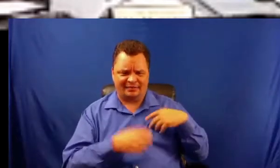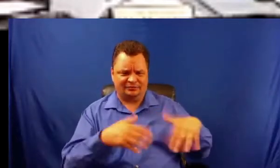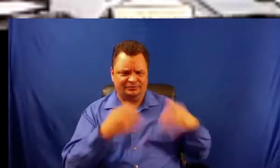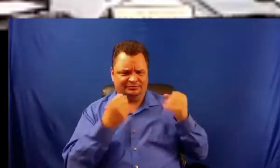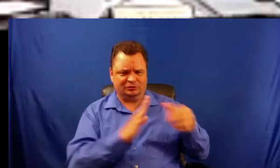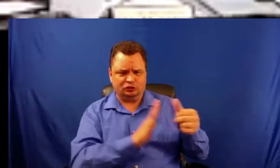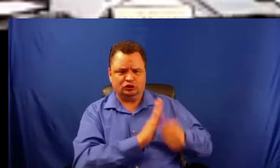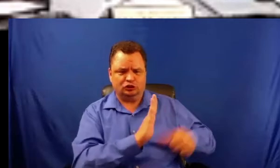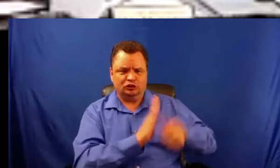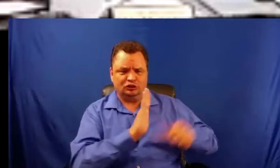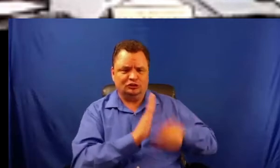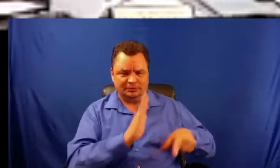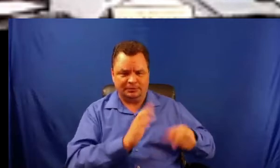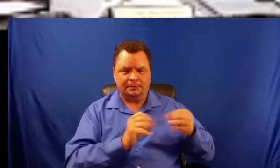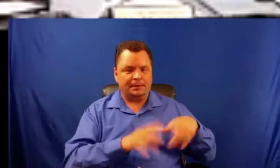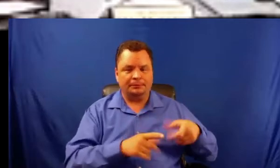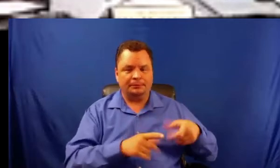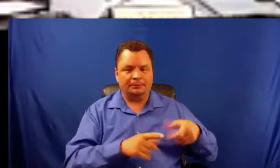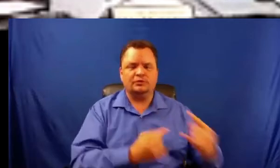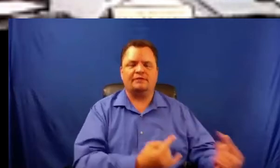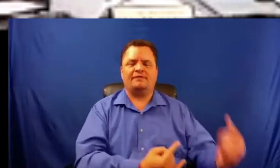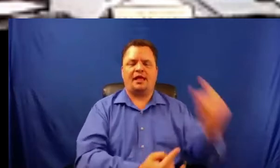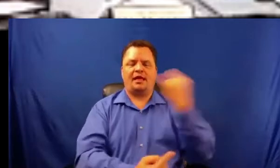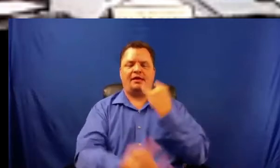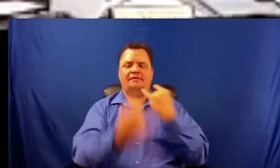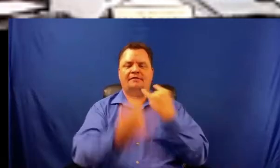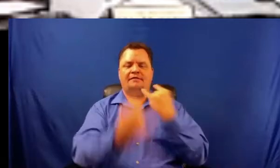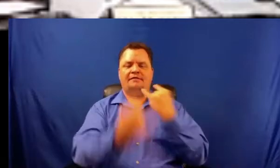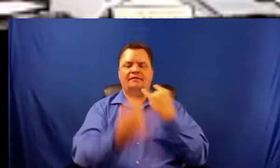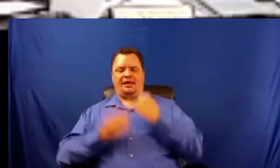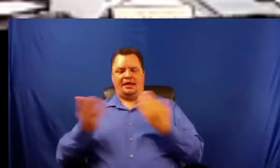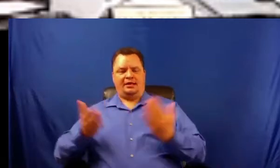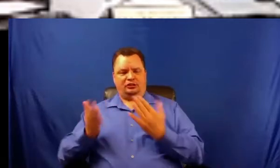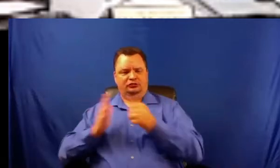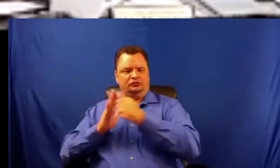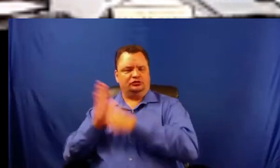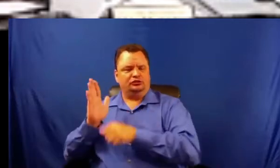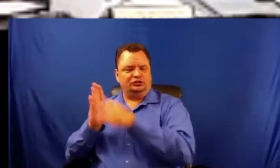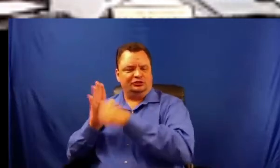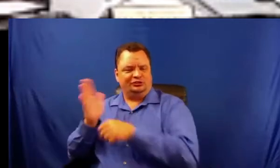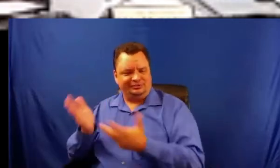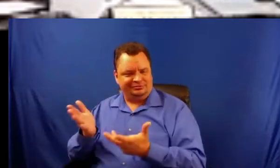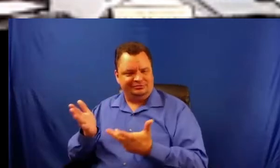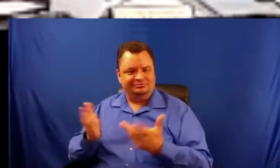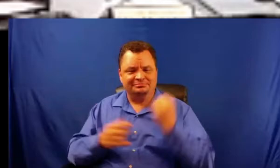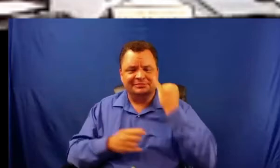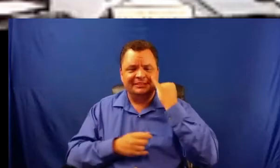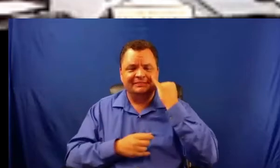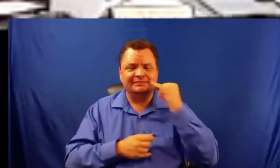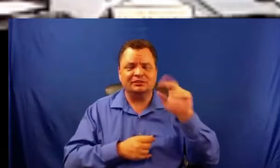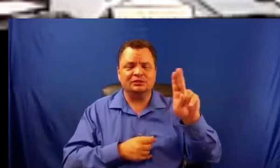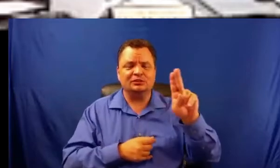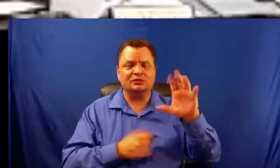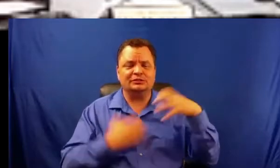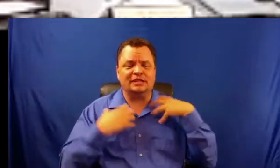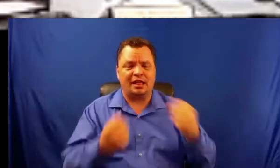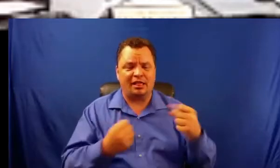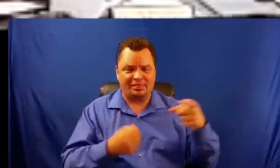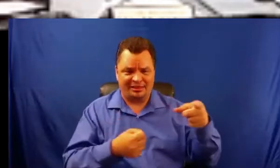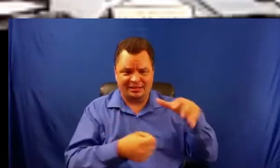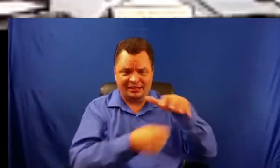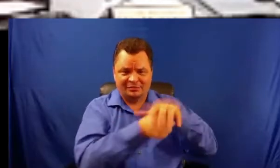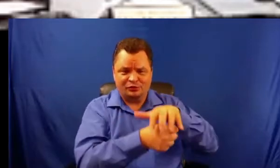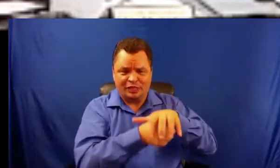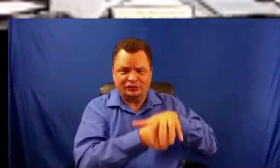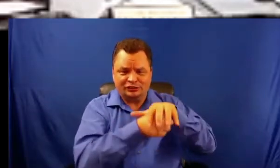Health here in El Paso County. If there is pressure on their system, they actually are taking triage